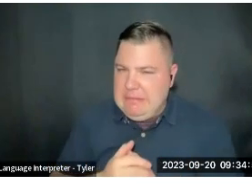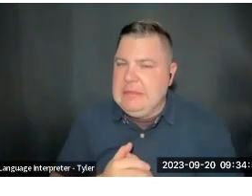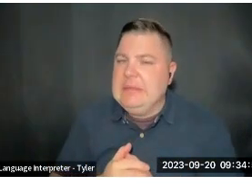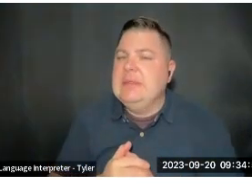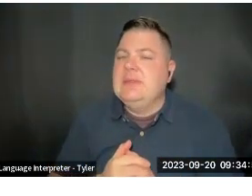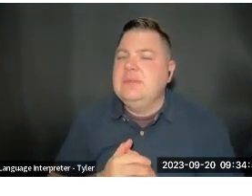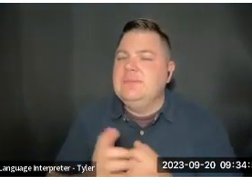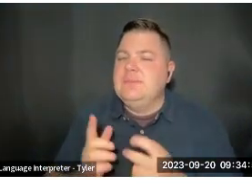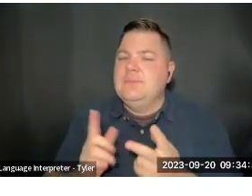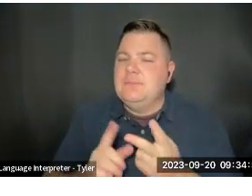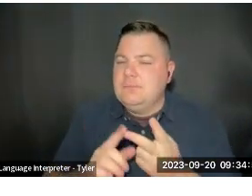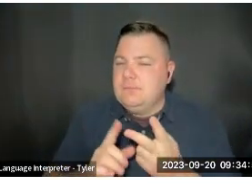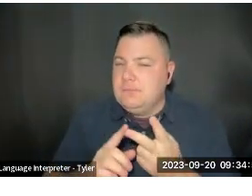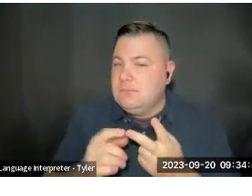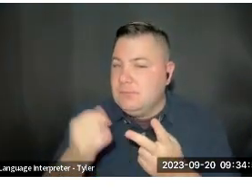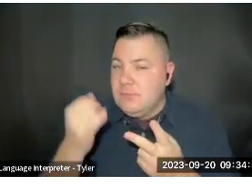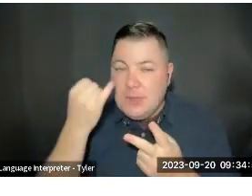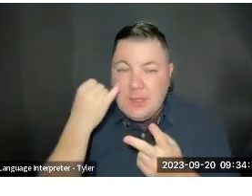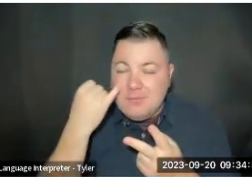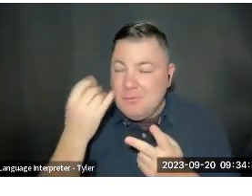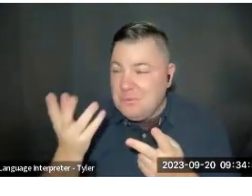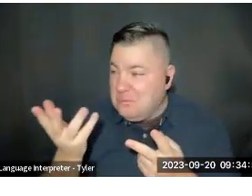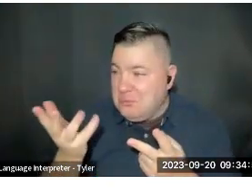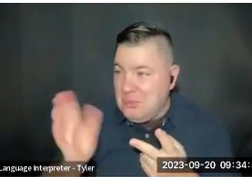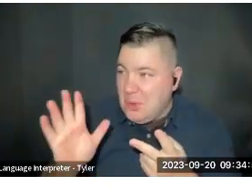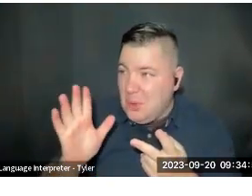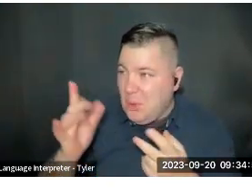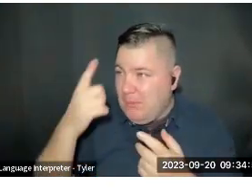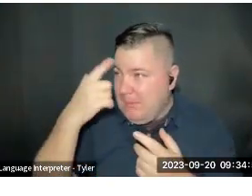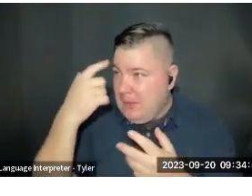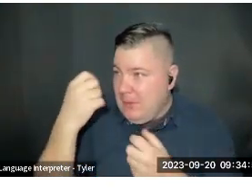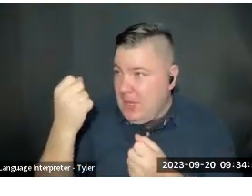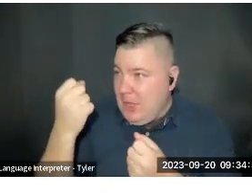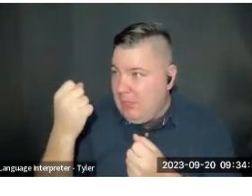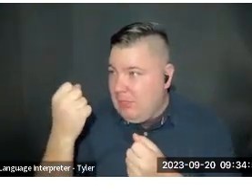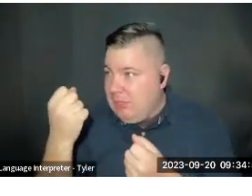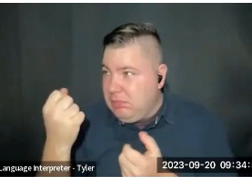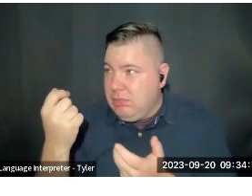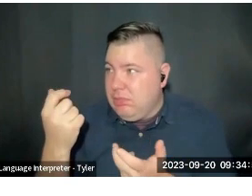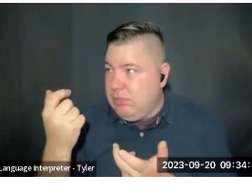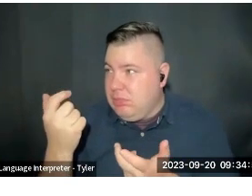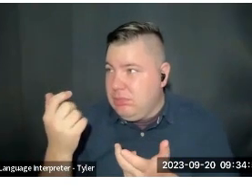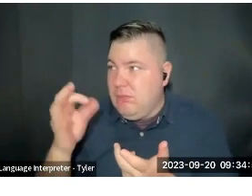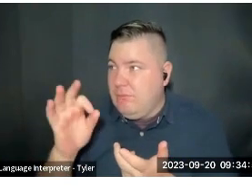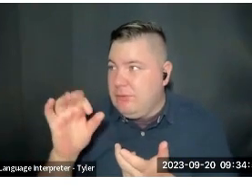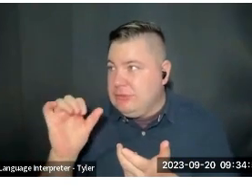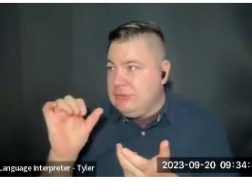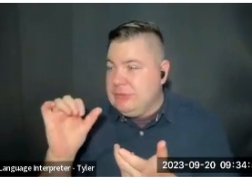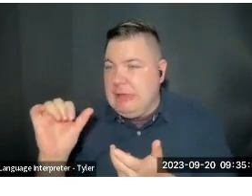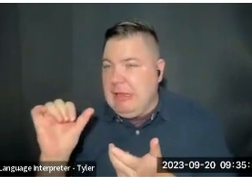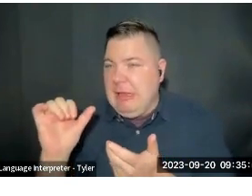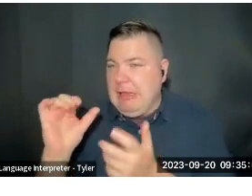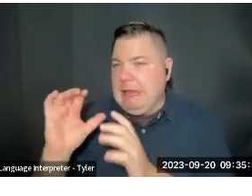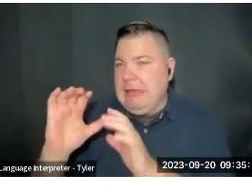would, from your mental health first aid courses, the in-depth courses, Amy?